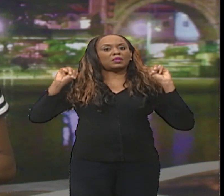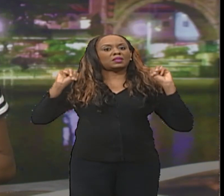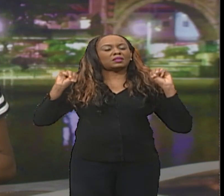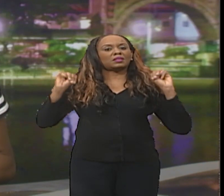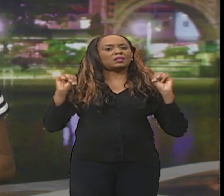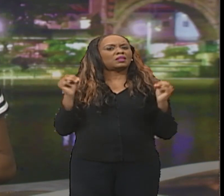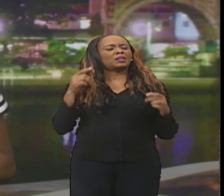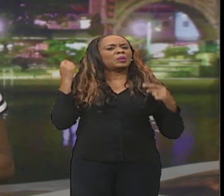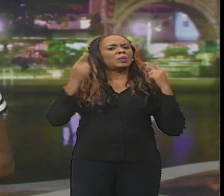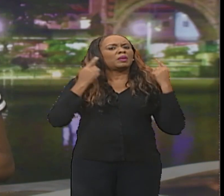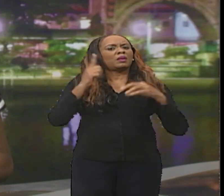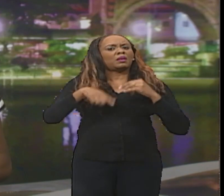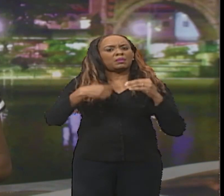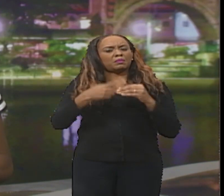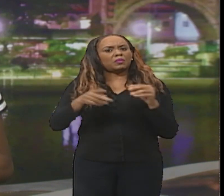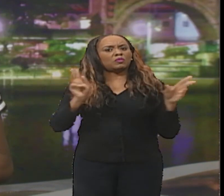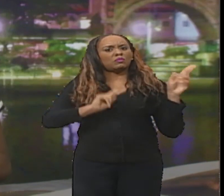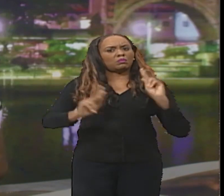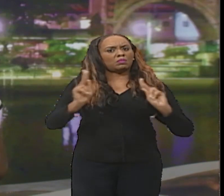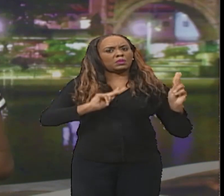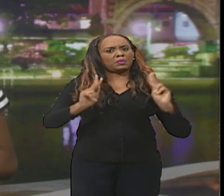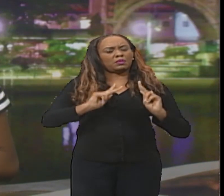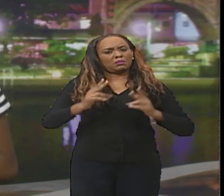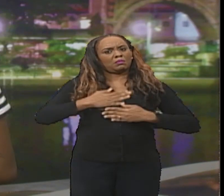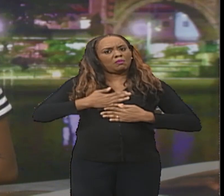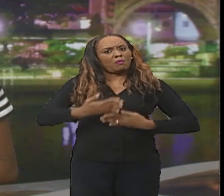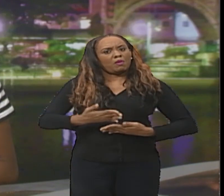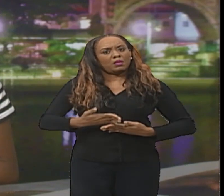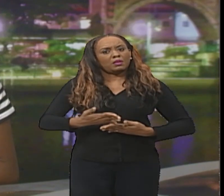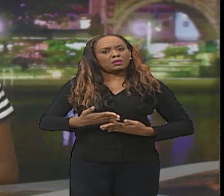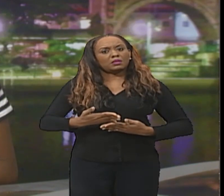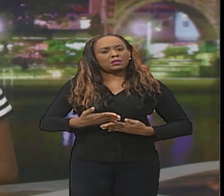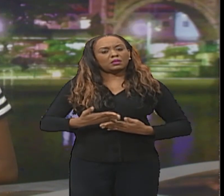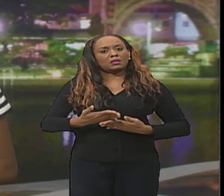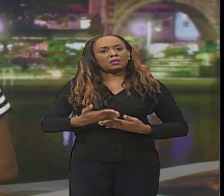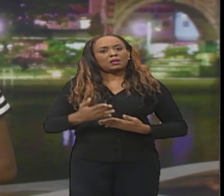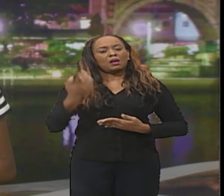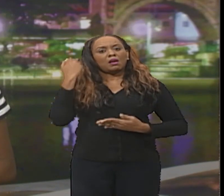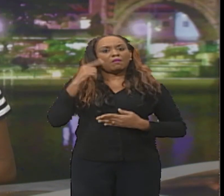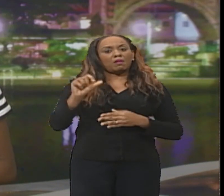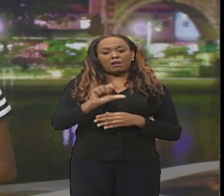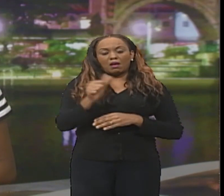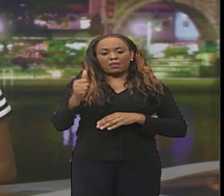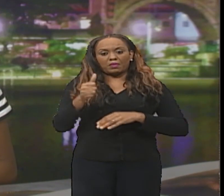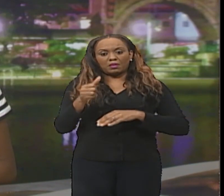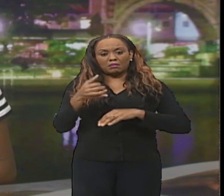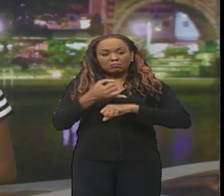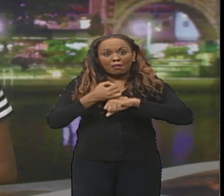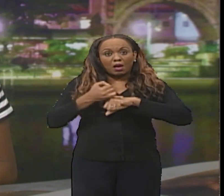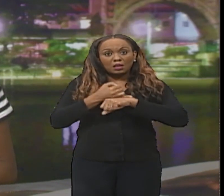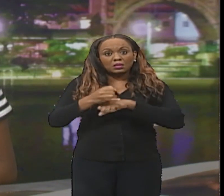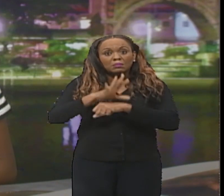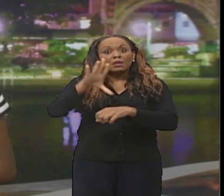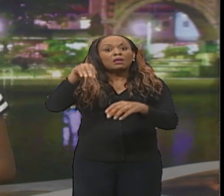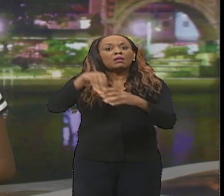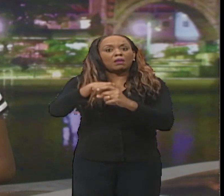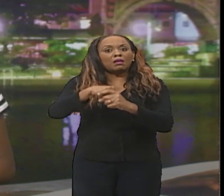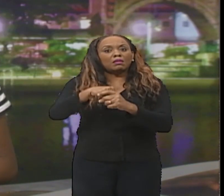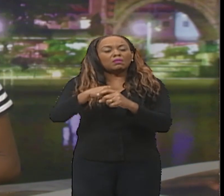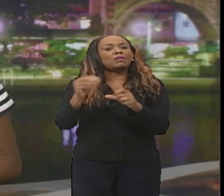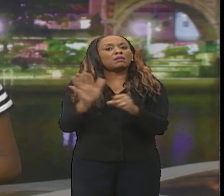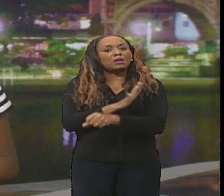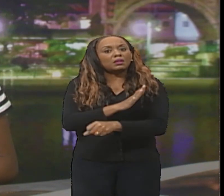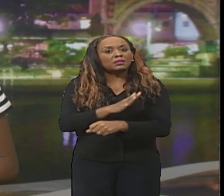has questioned the willingness of the global community to have small island developing states or SIDS as meaningful